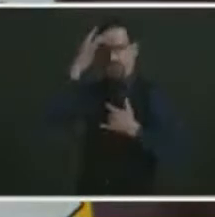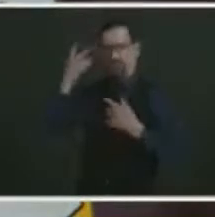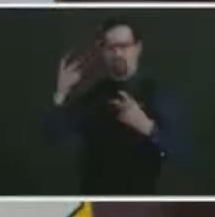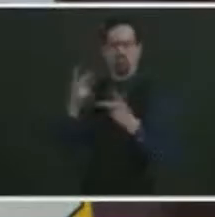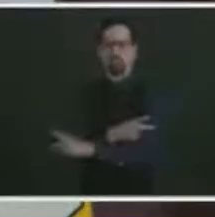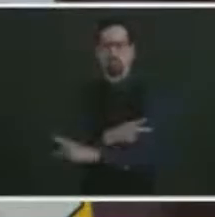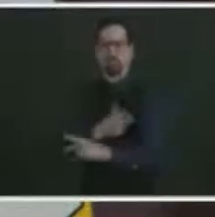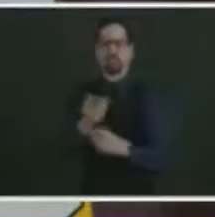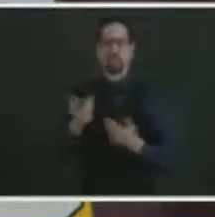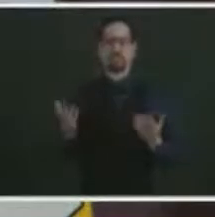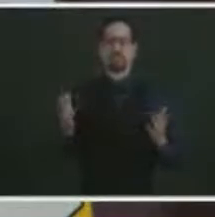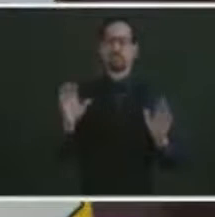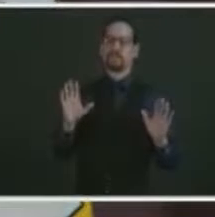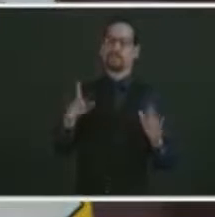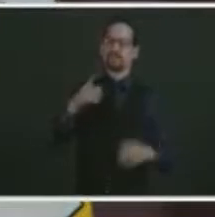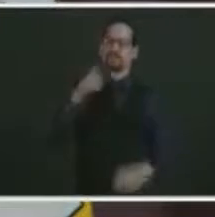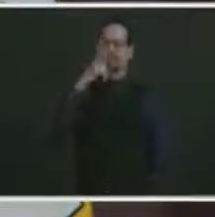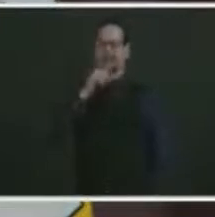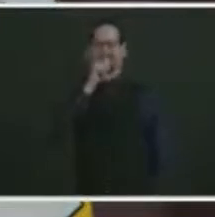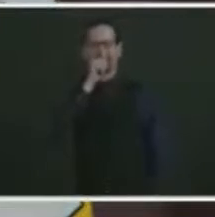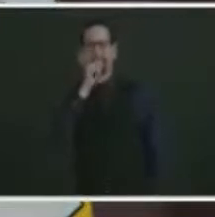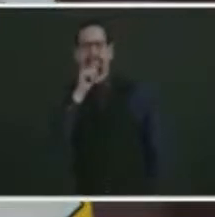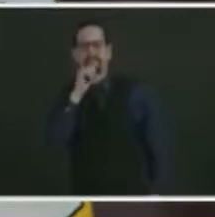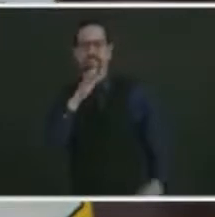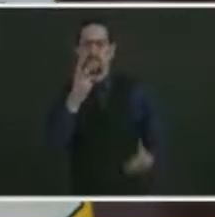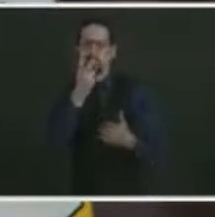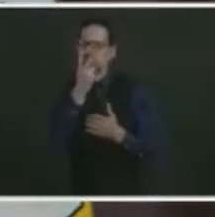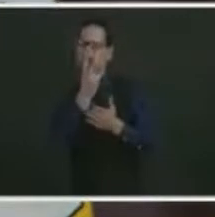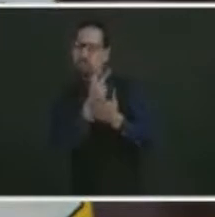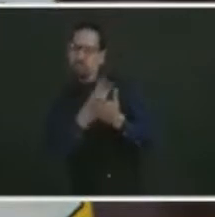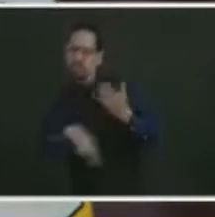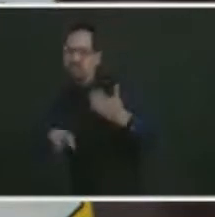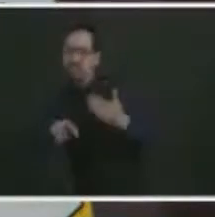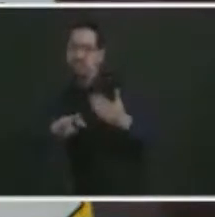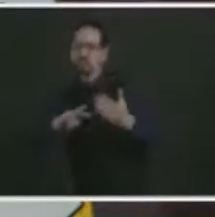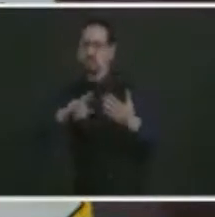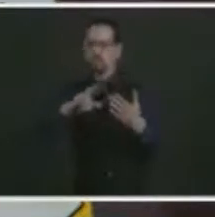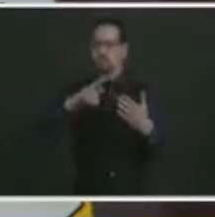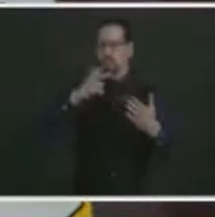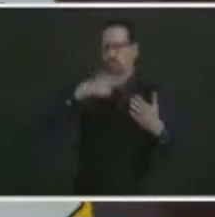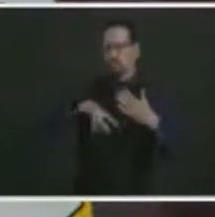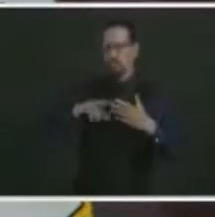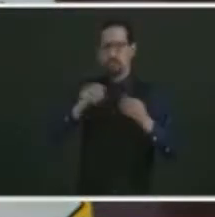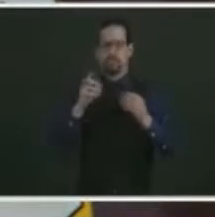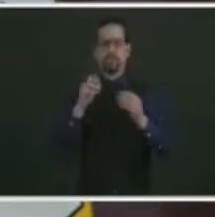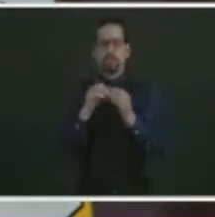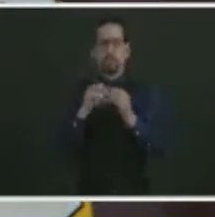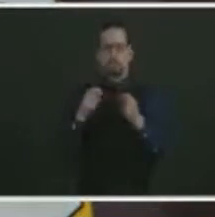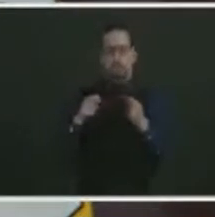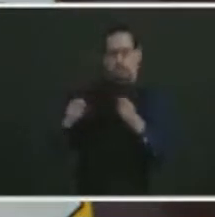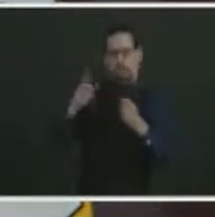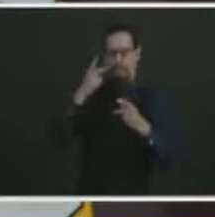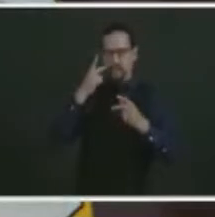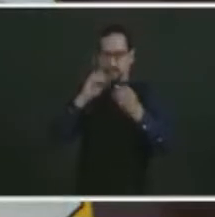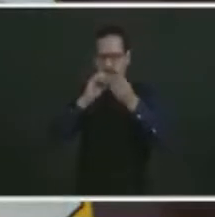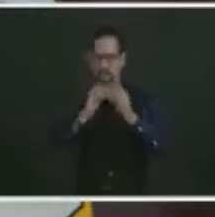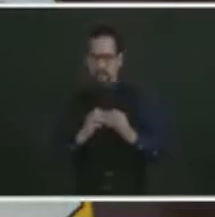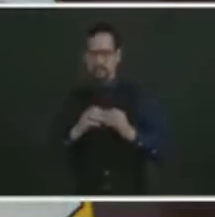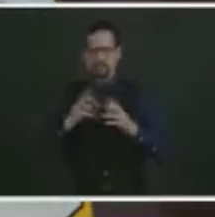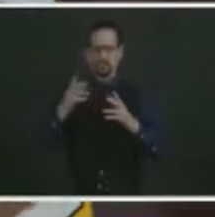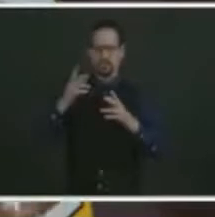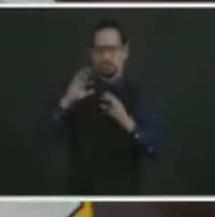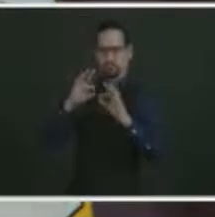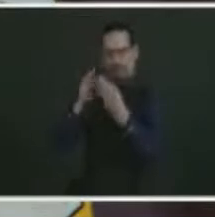allow us to get a better handle on the infection control in this congregate care setting, ask family members to hang on for a few more